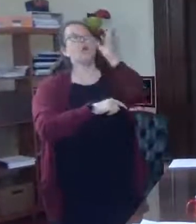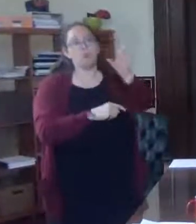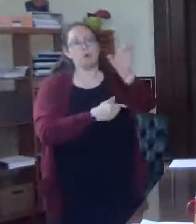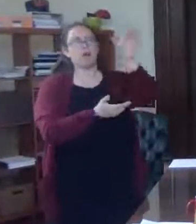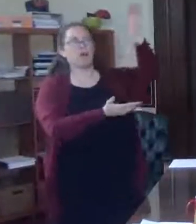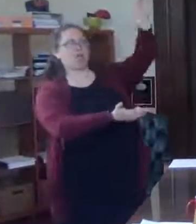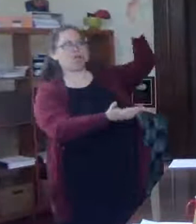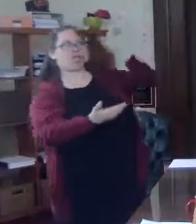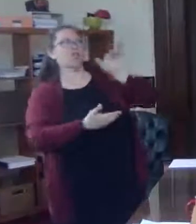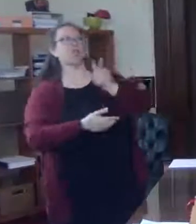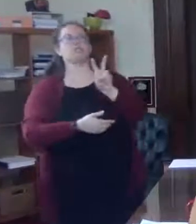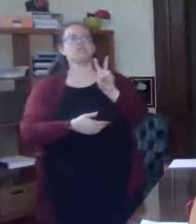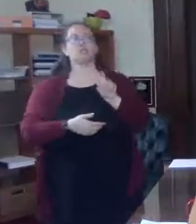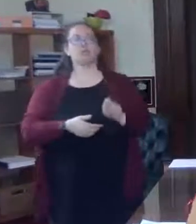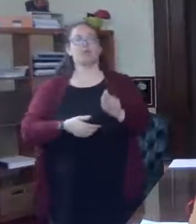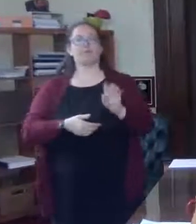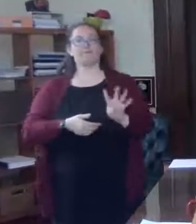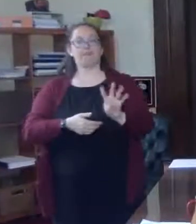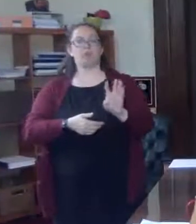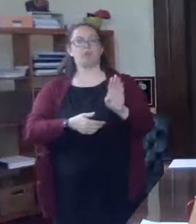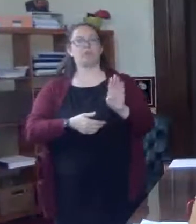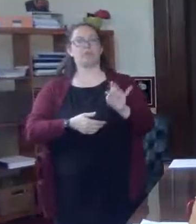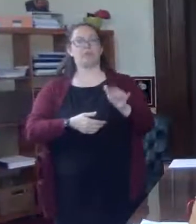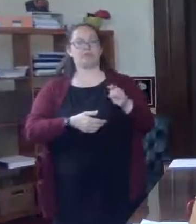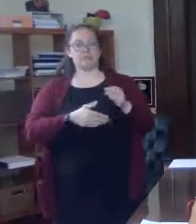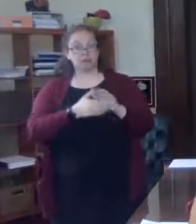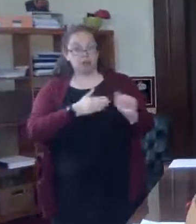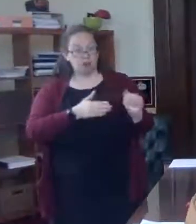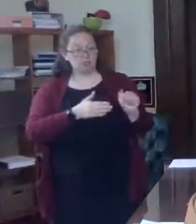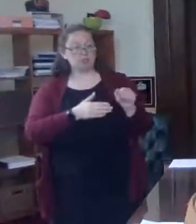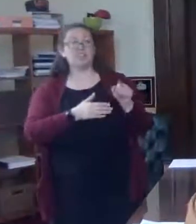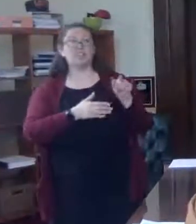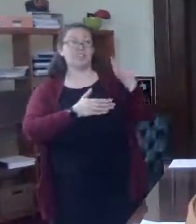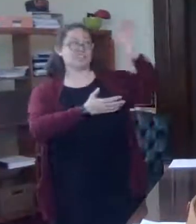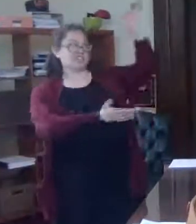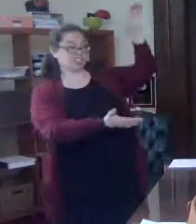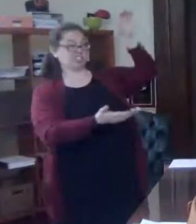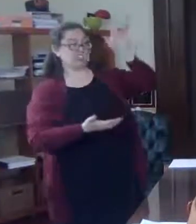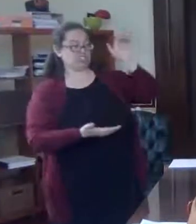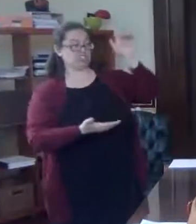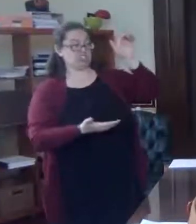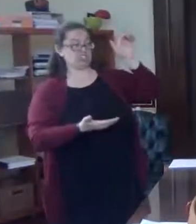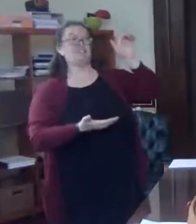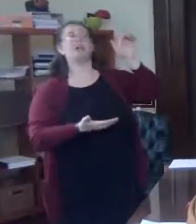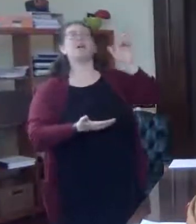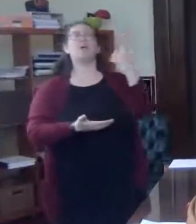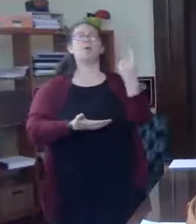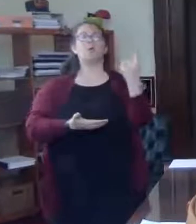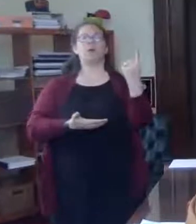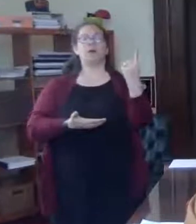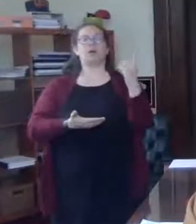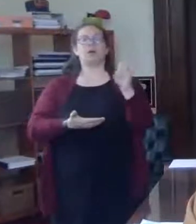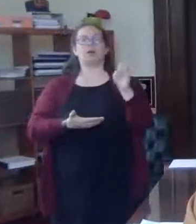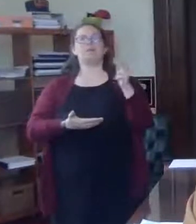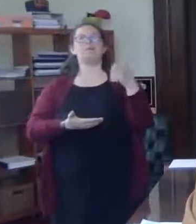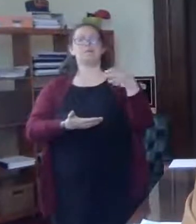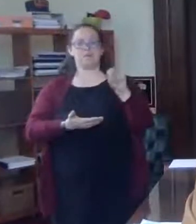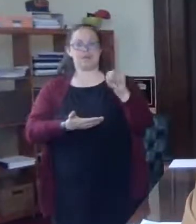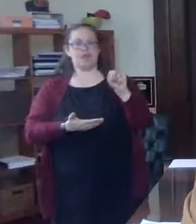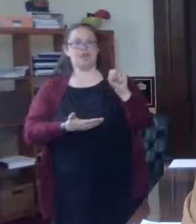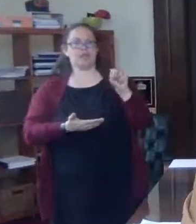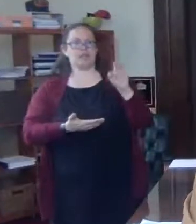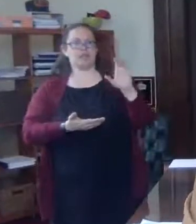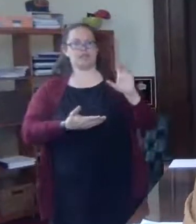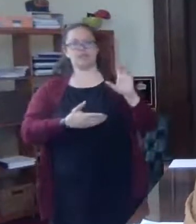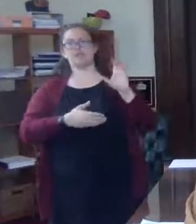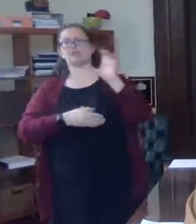$2.4 billion. Of that $1 billion, about $1 billion of it is allocated for